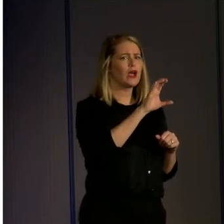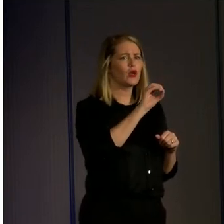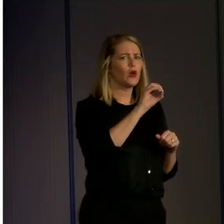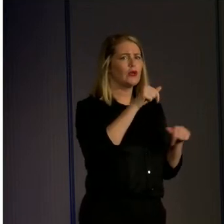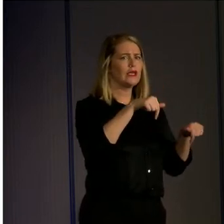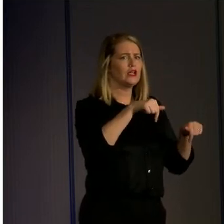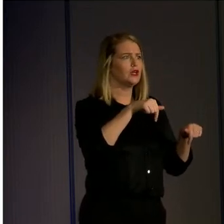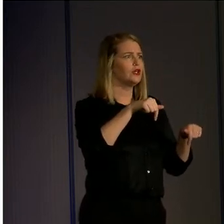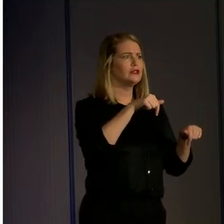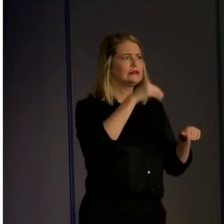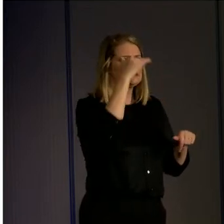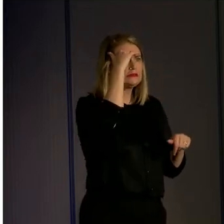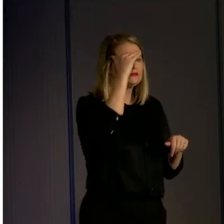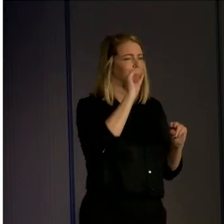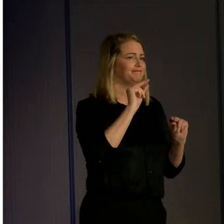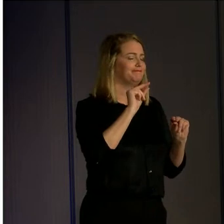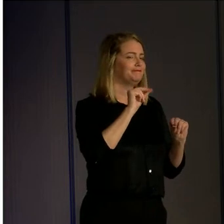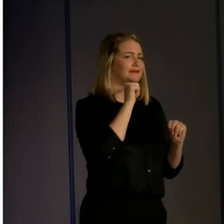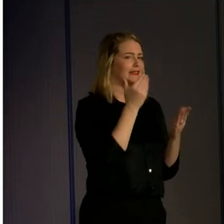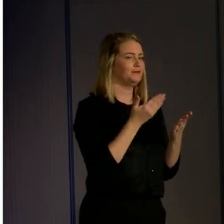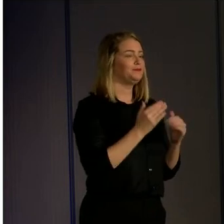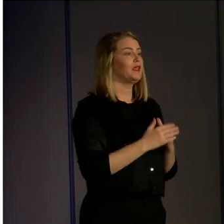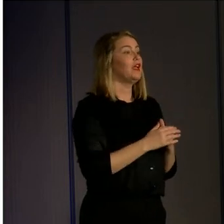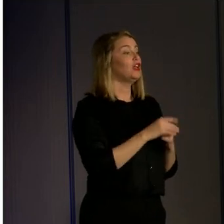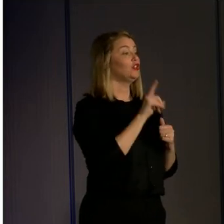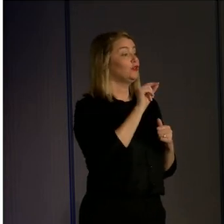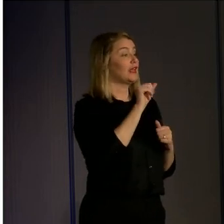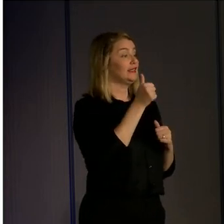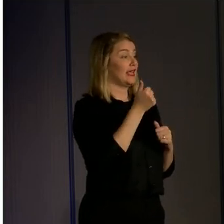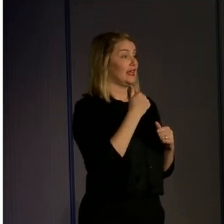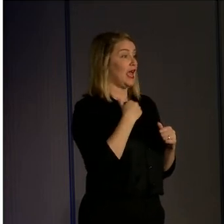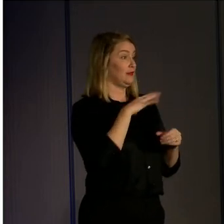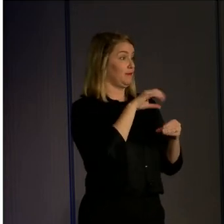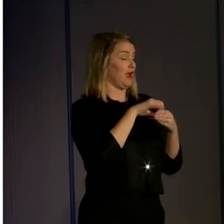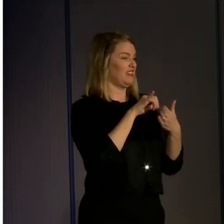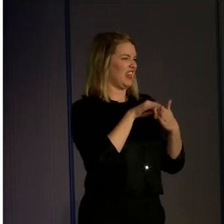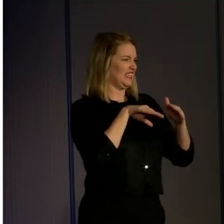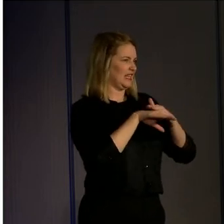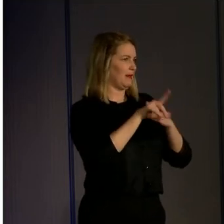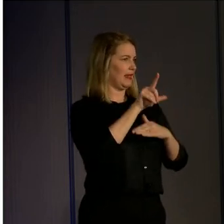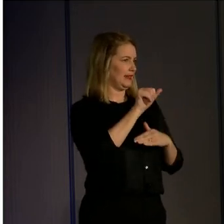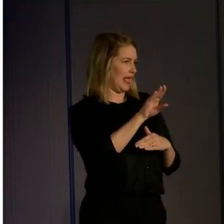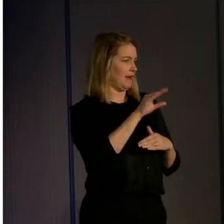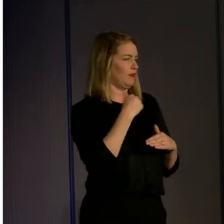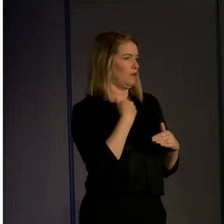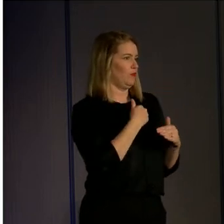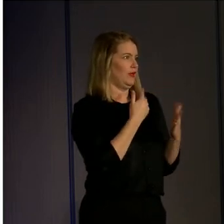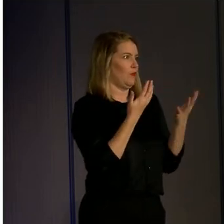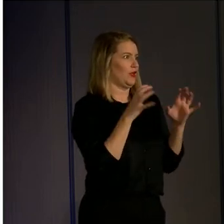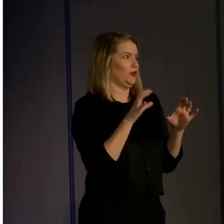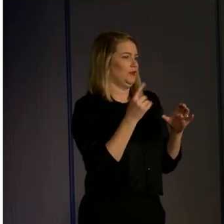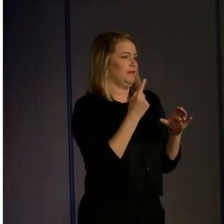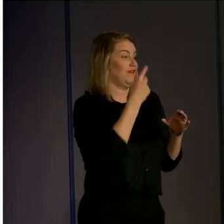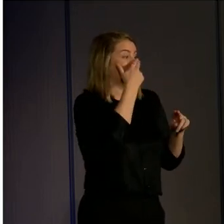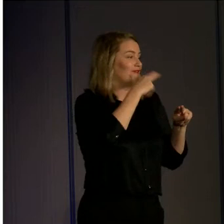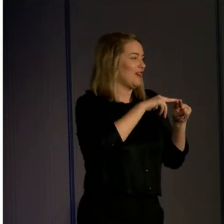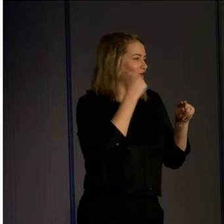her. In 2010, I was part of Yahoo Accessibility Lab, and we wanted to do something fun for